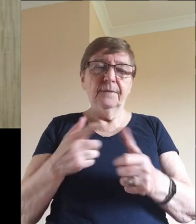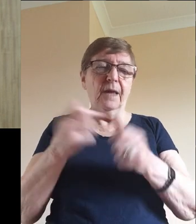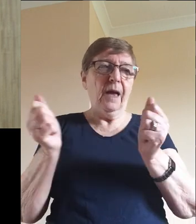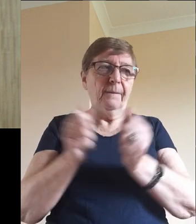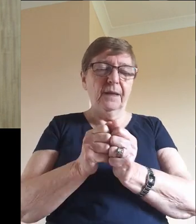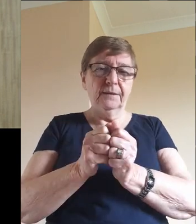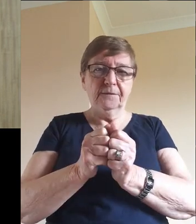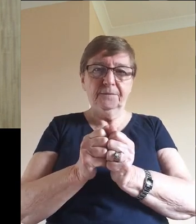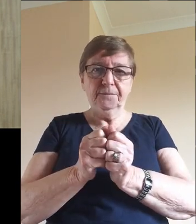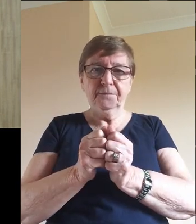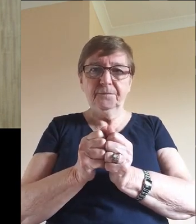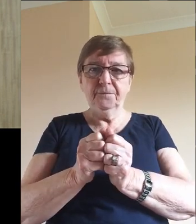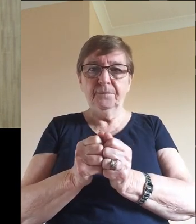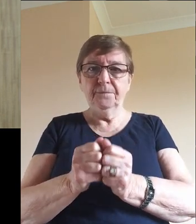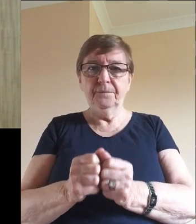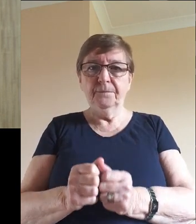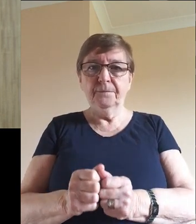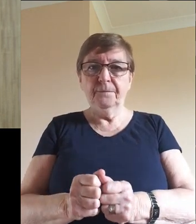Amen.